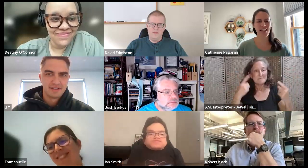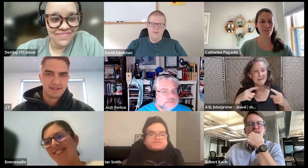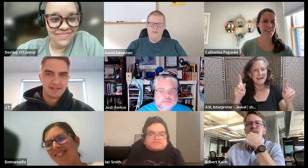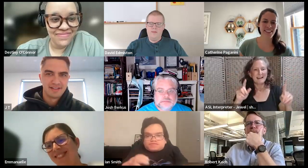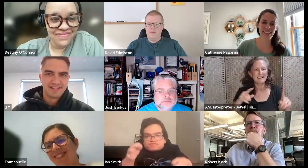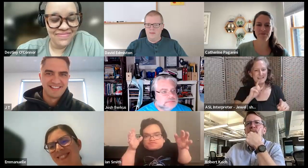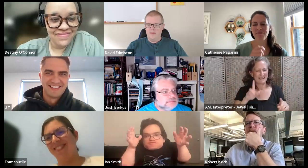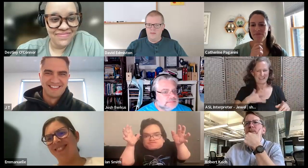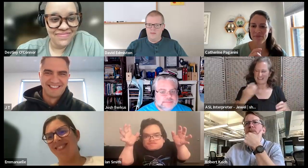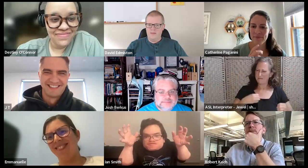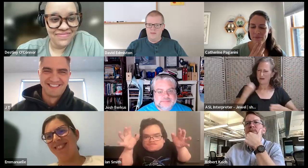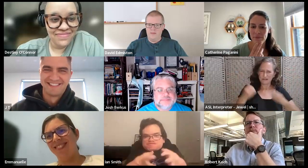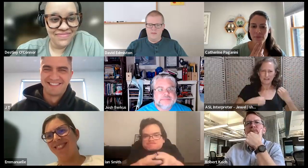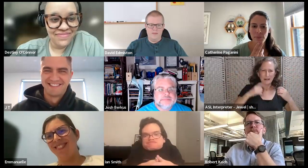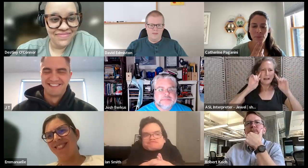emotional, which is kind of weird.